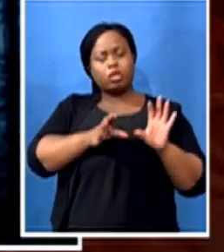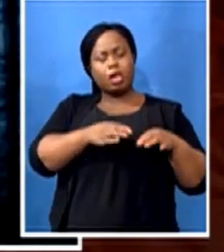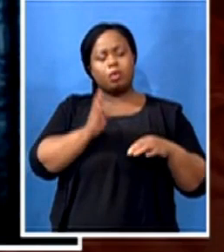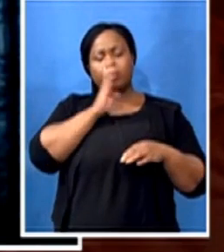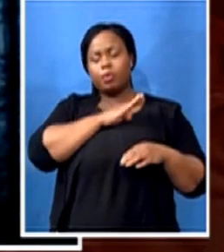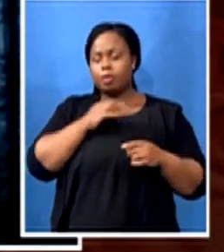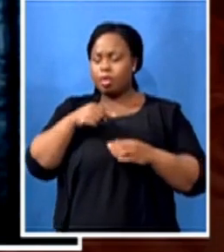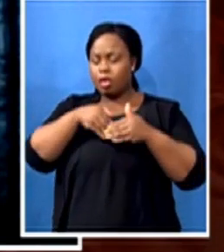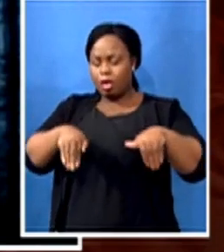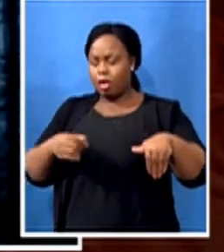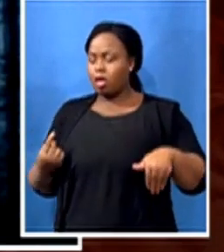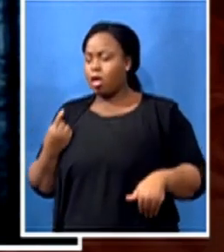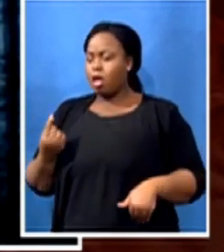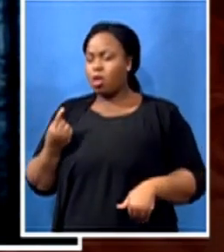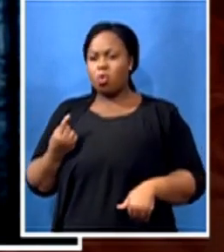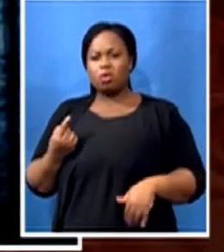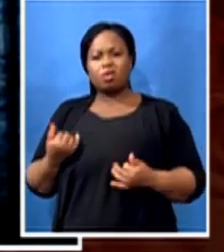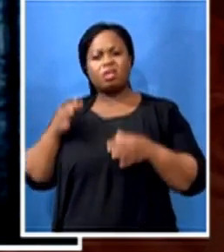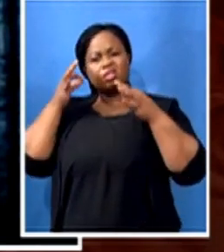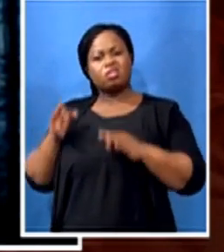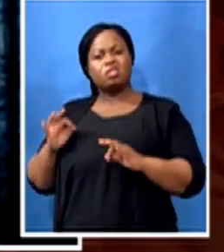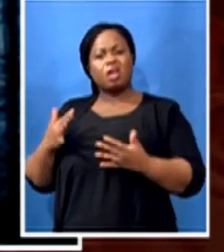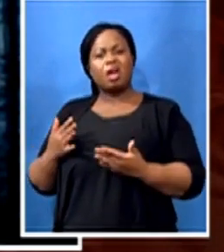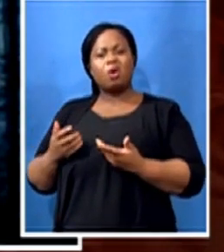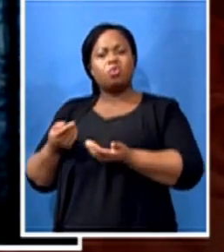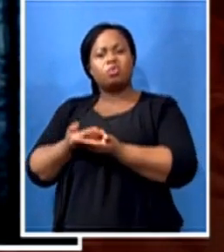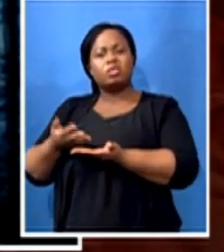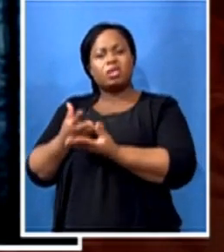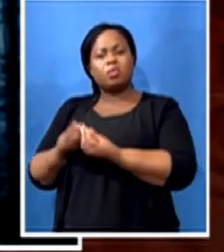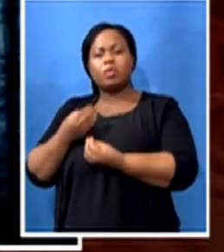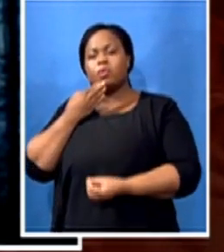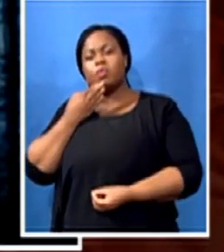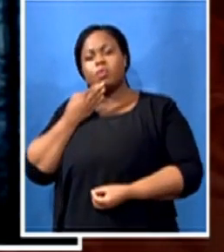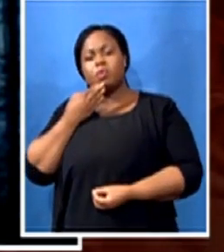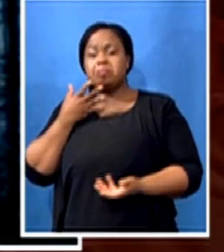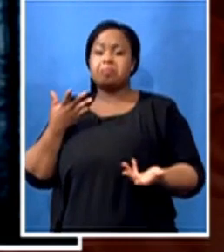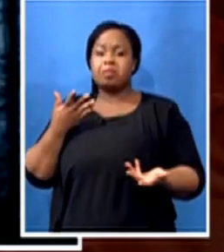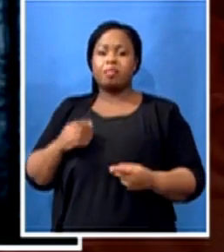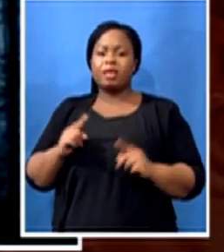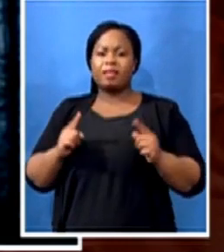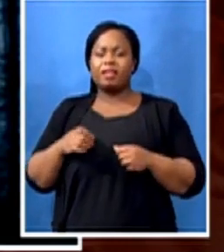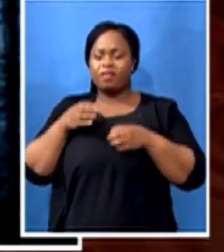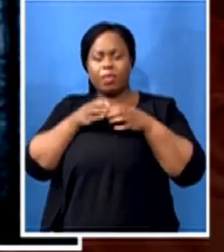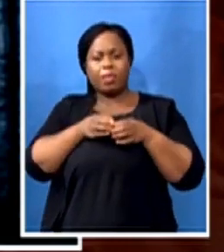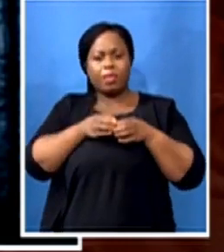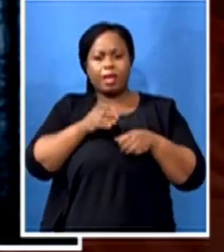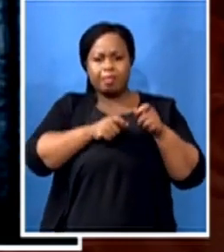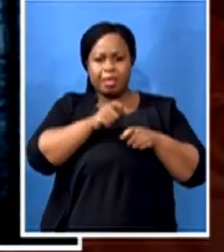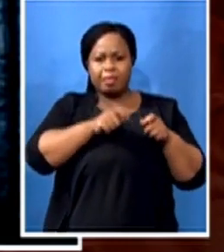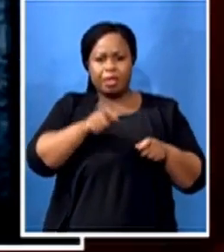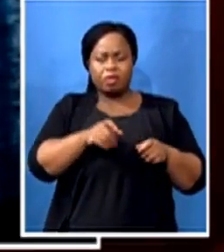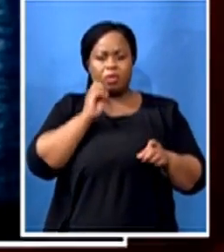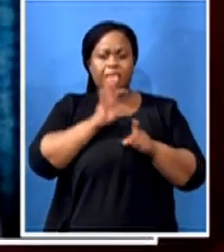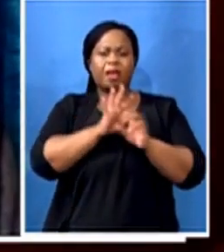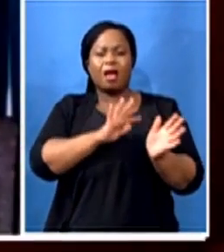number of independent candidates, yes, there can be a voice, but they won't be really very effective in decision making. So just break